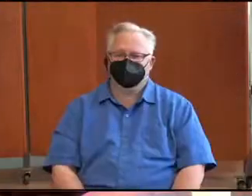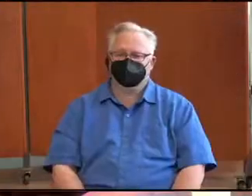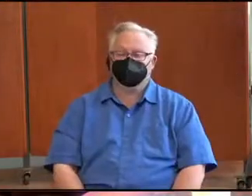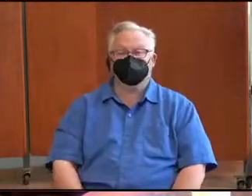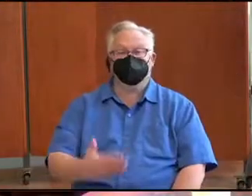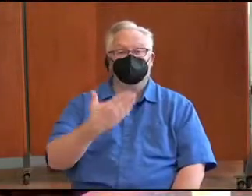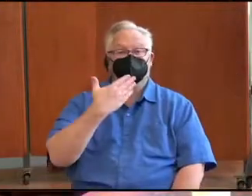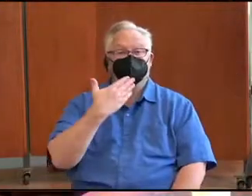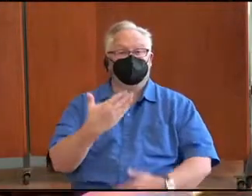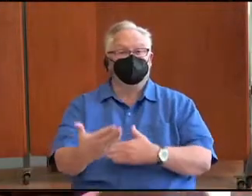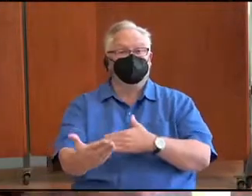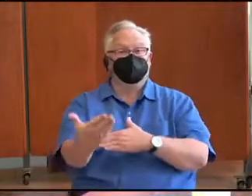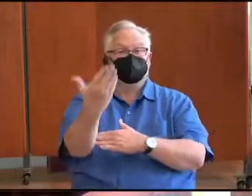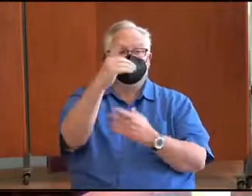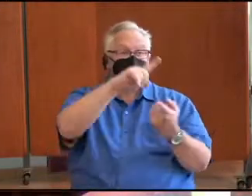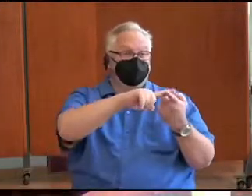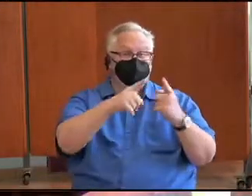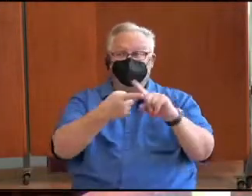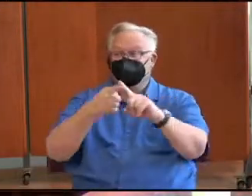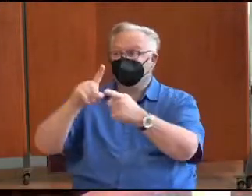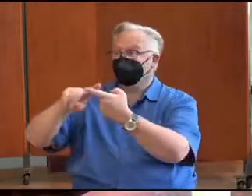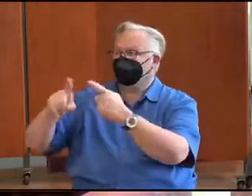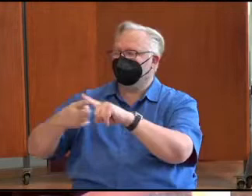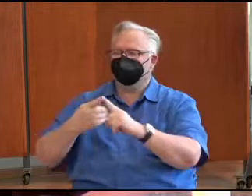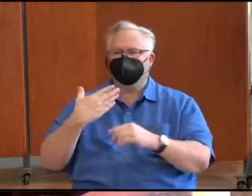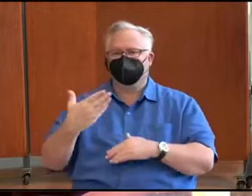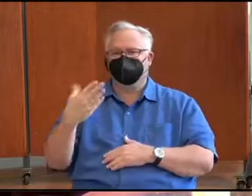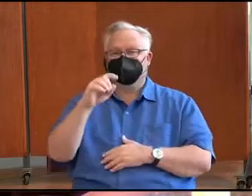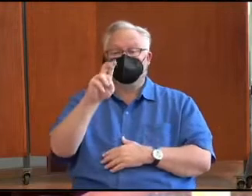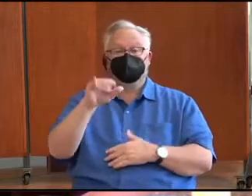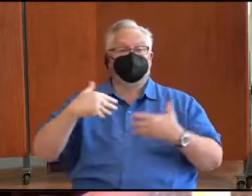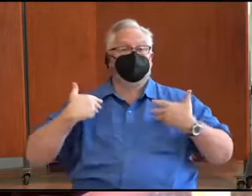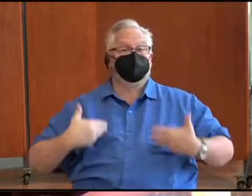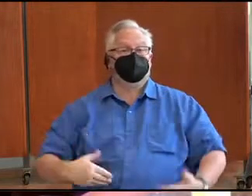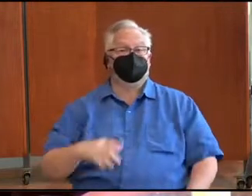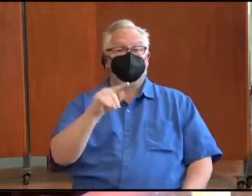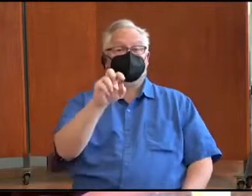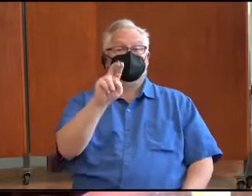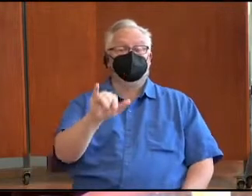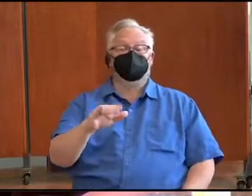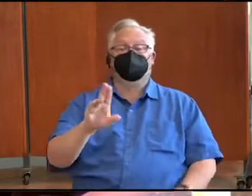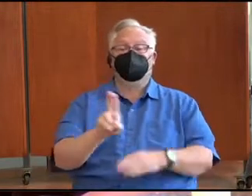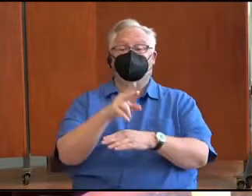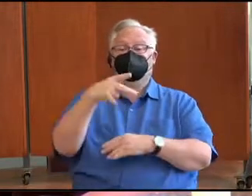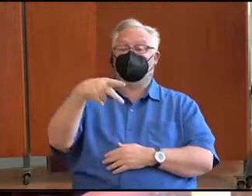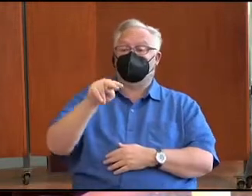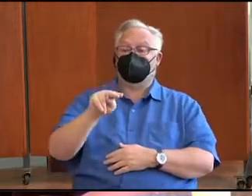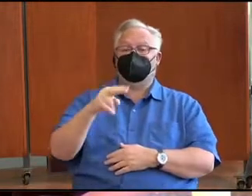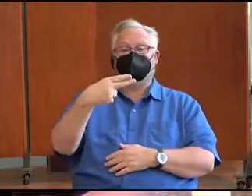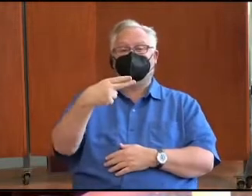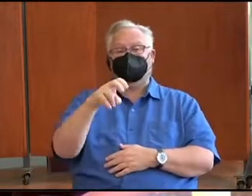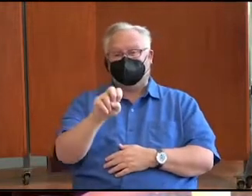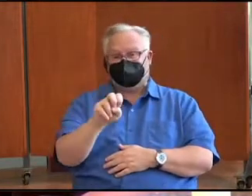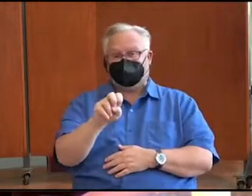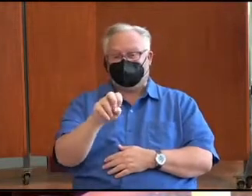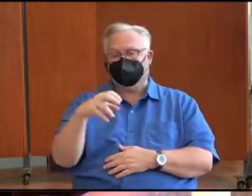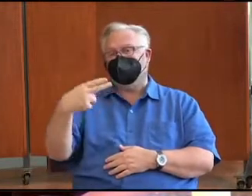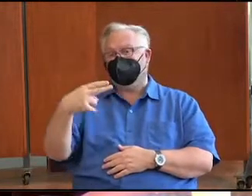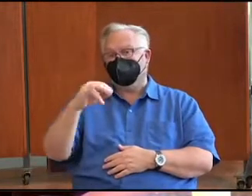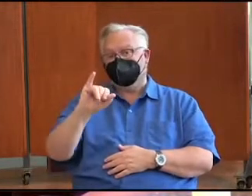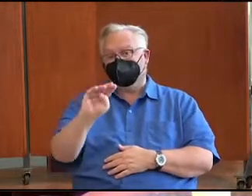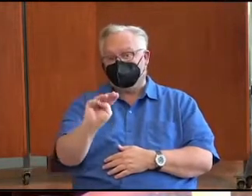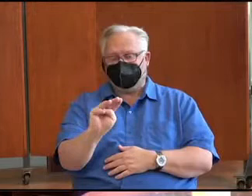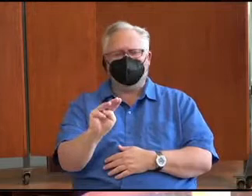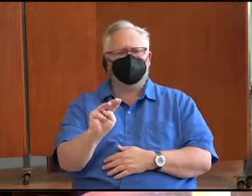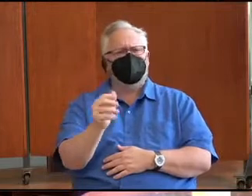Good morning, friends. Good morning. Good morning, Tony. My name is Tony. I use he, him pronouns, and I would like to invite any of the children